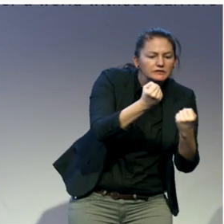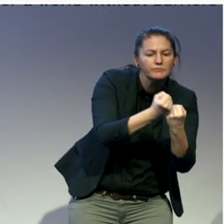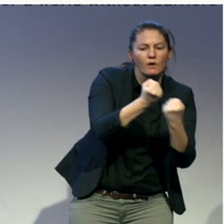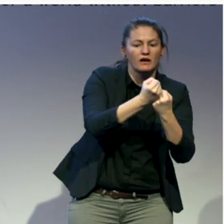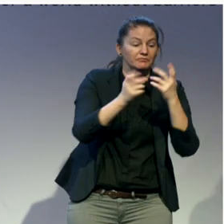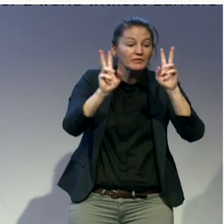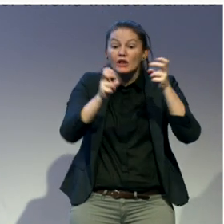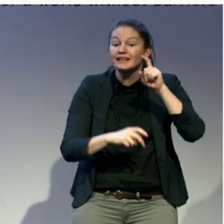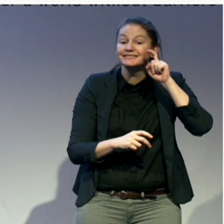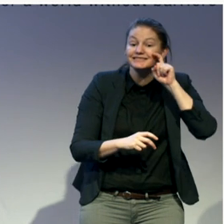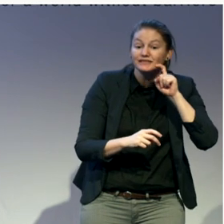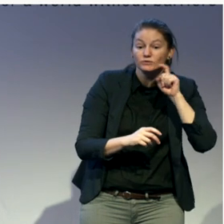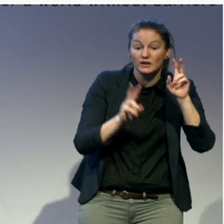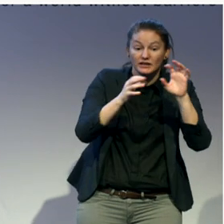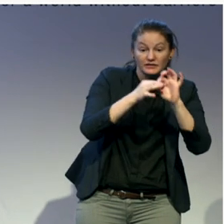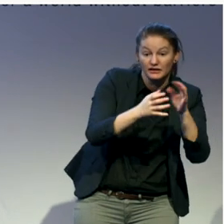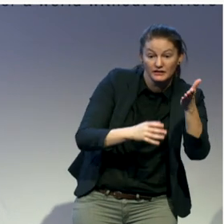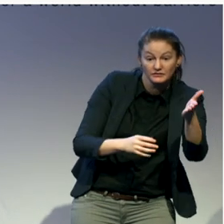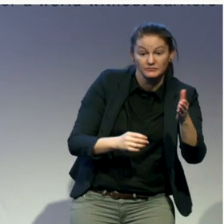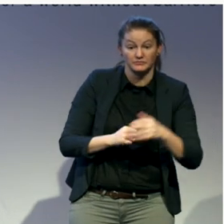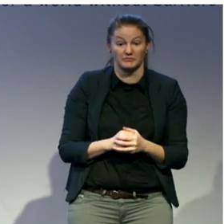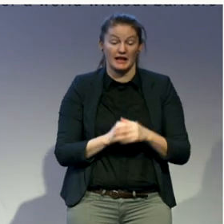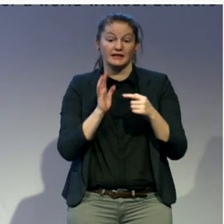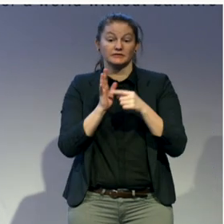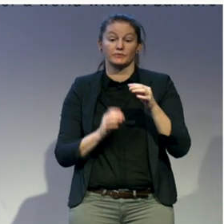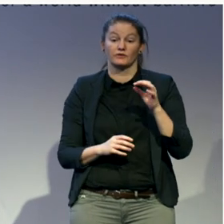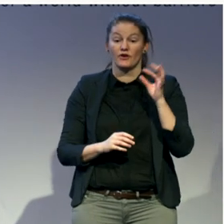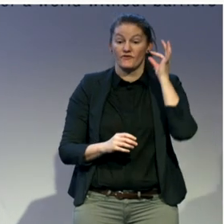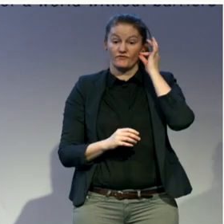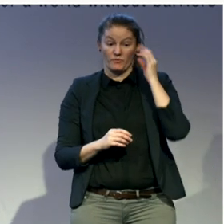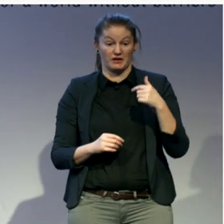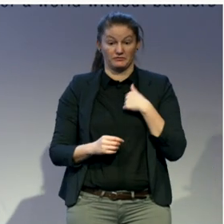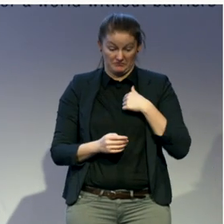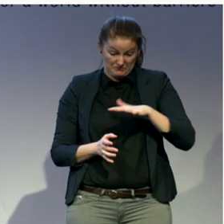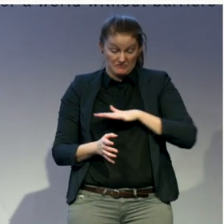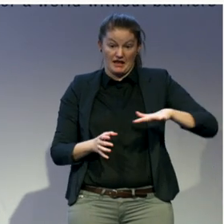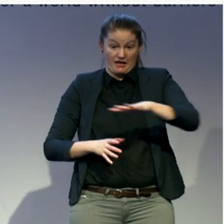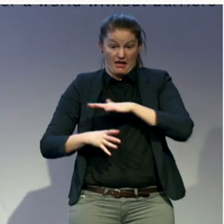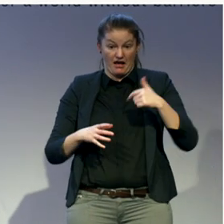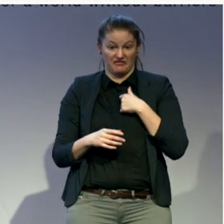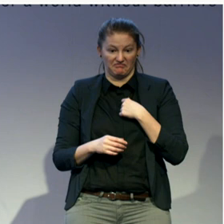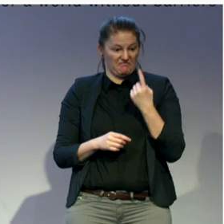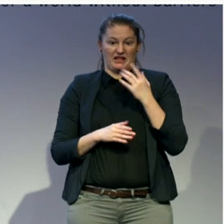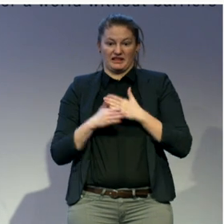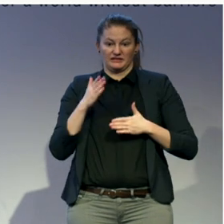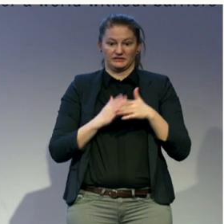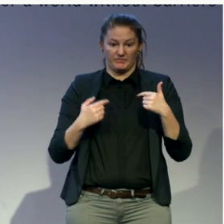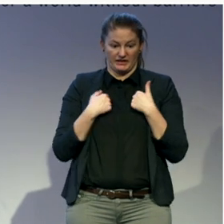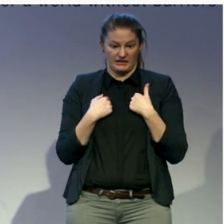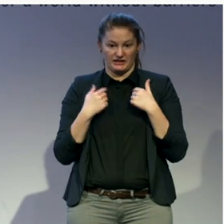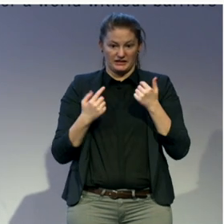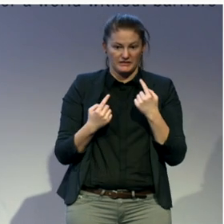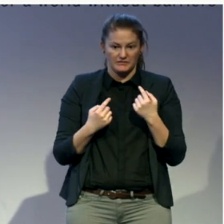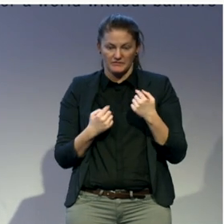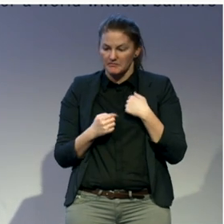saying, hey, I'm the only one in my village, I'm the woman with a disability, and I'm the only one they can come to when it comes to sexuality and first aid.